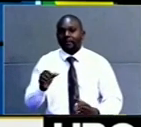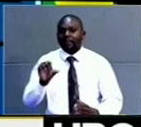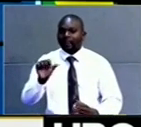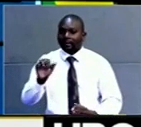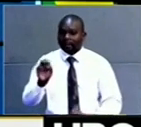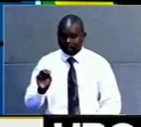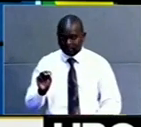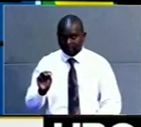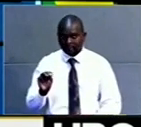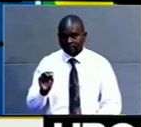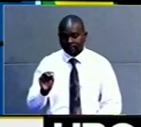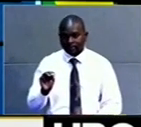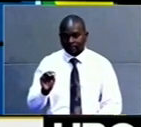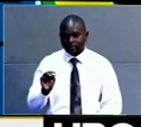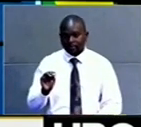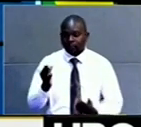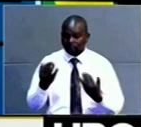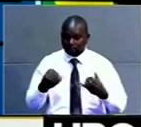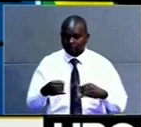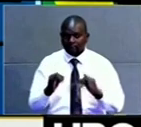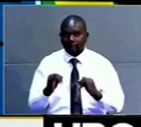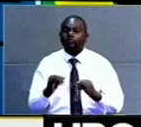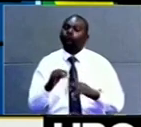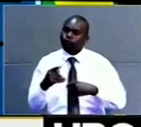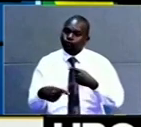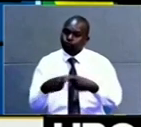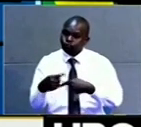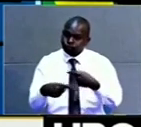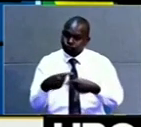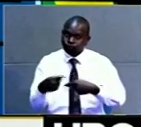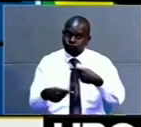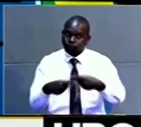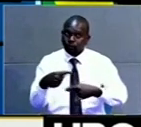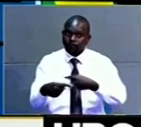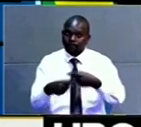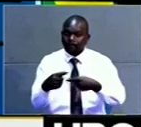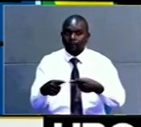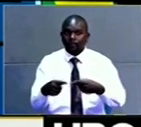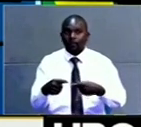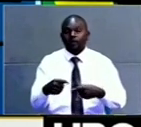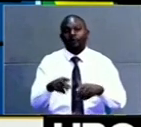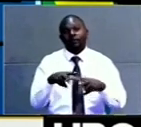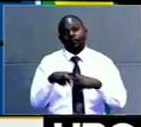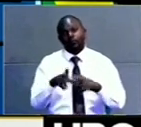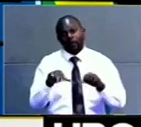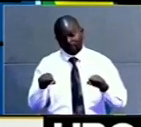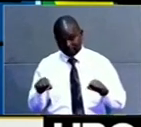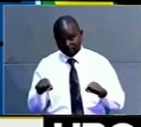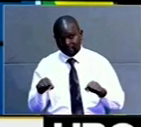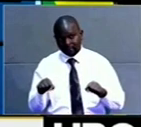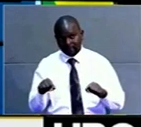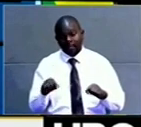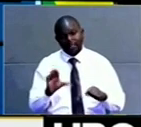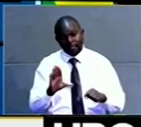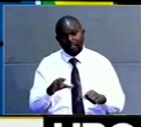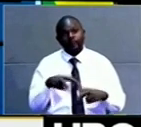been in force, will be maintained. But for the border borders, their